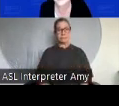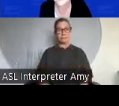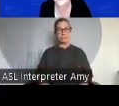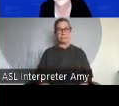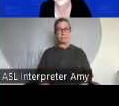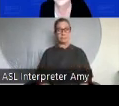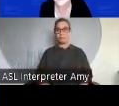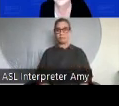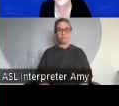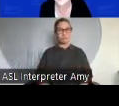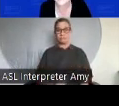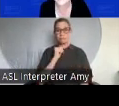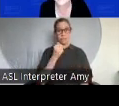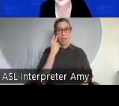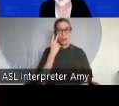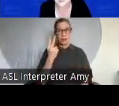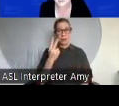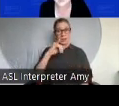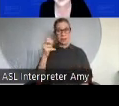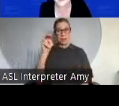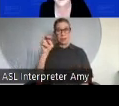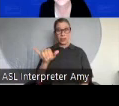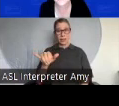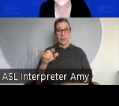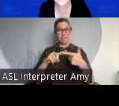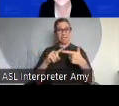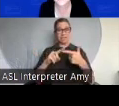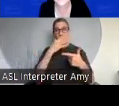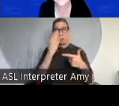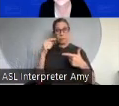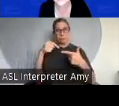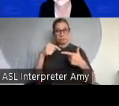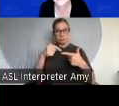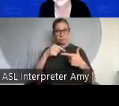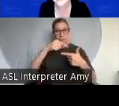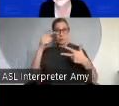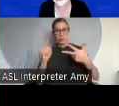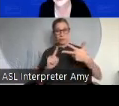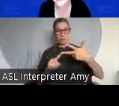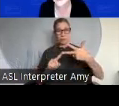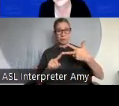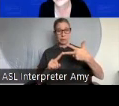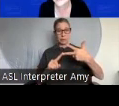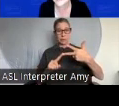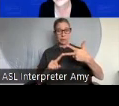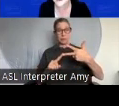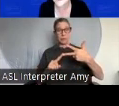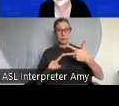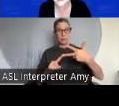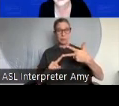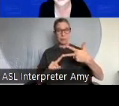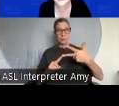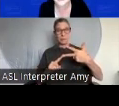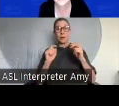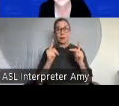don't see Johnny in the attendee list. All right, thank you. Interpreter speaking. Can you hear me? I was going to say that no one has responded. Okay,